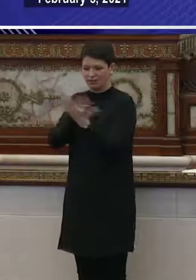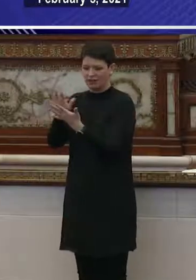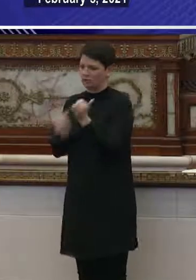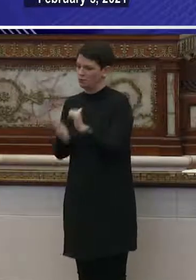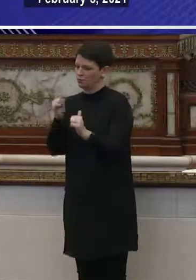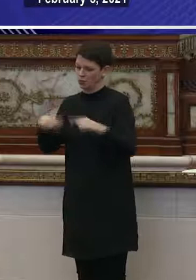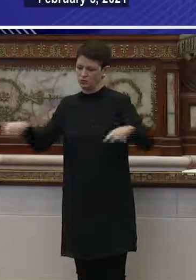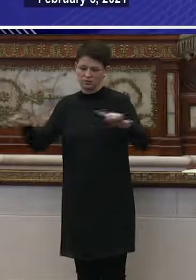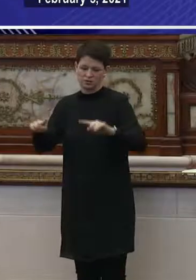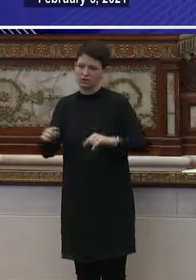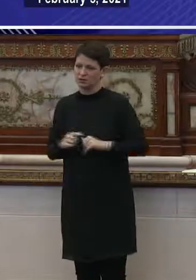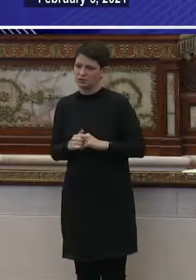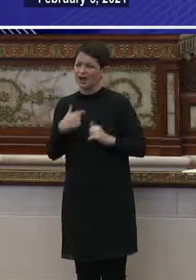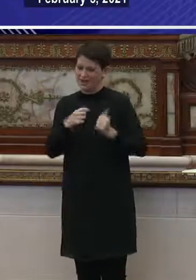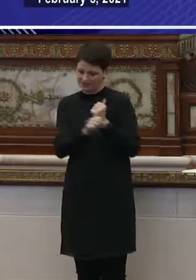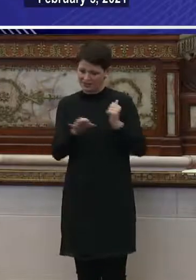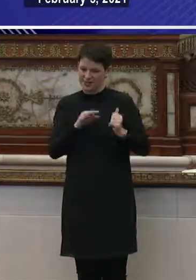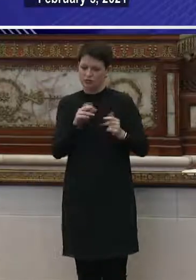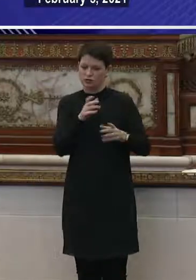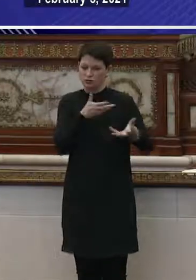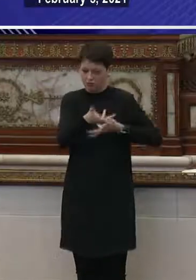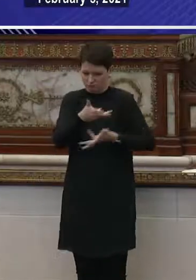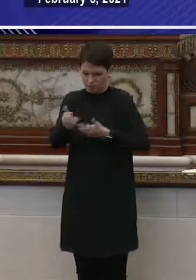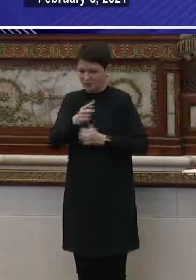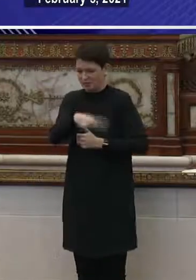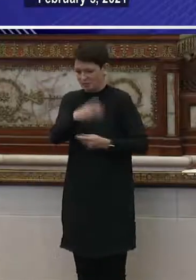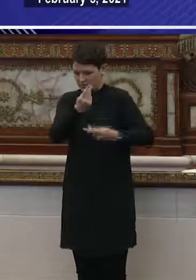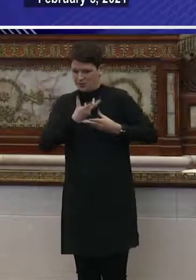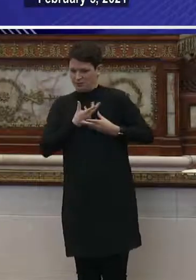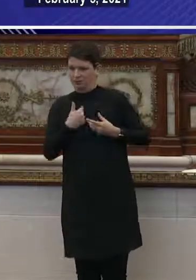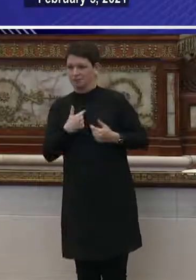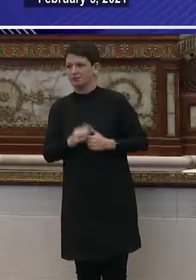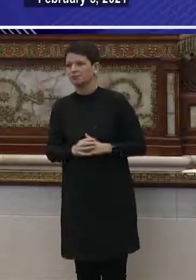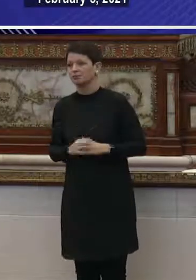of them. Okay.